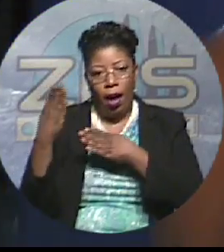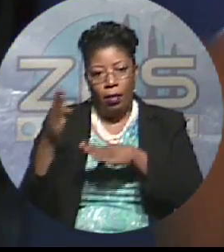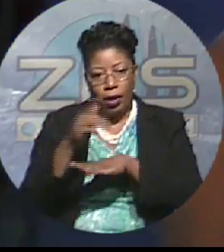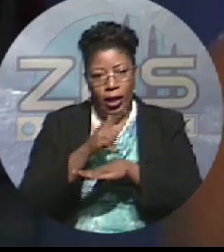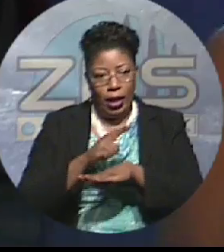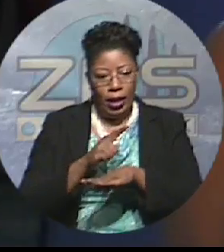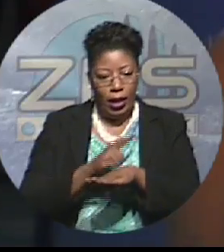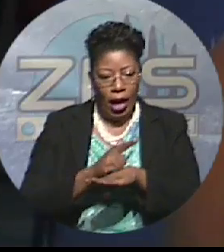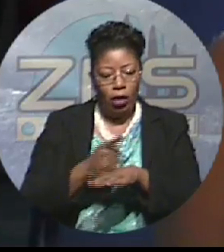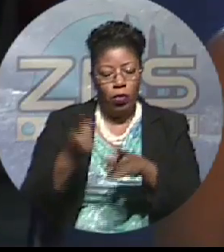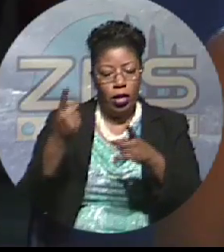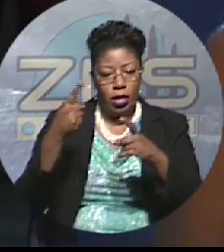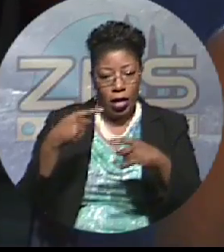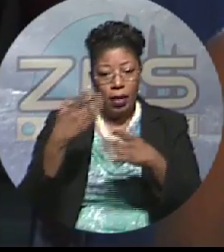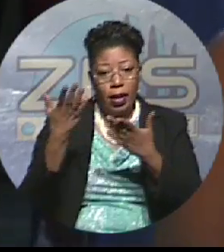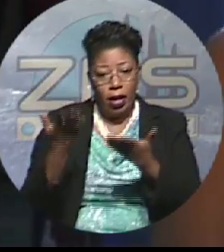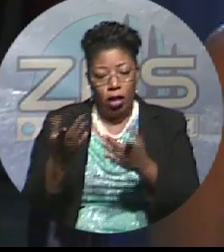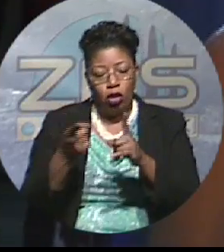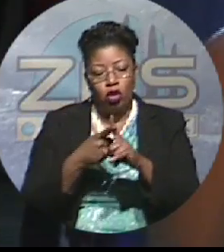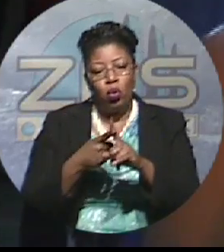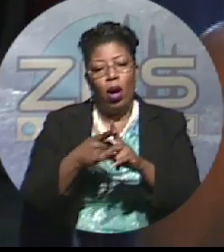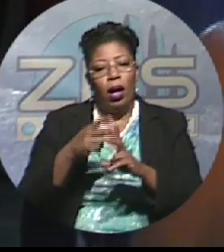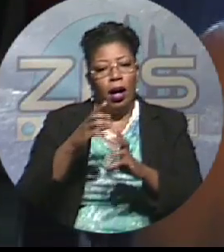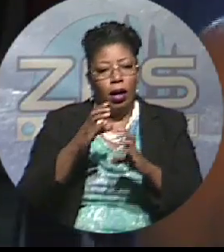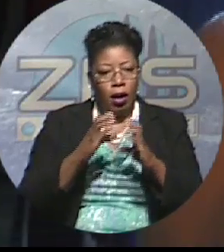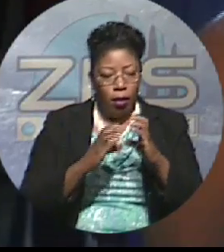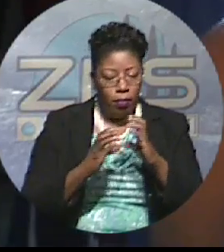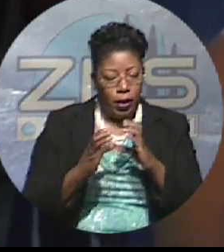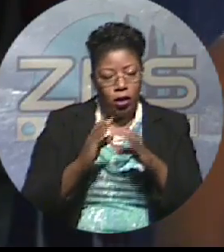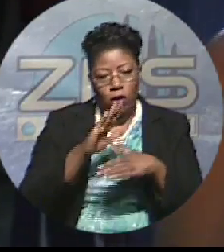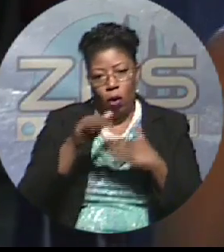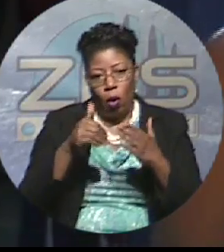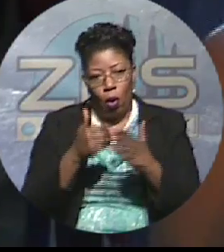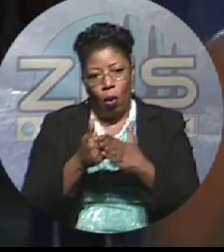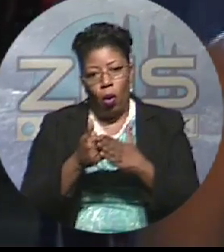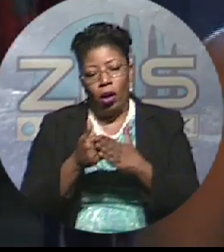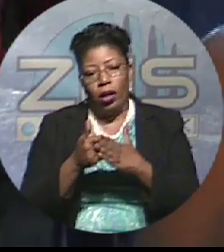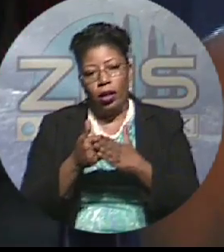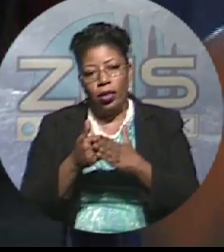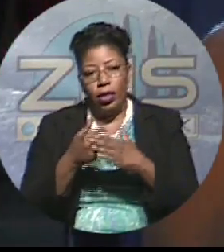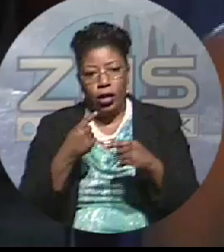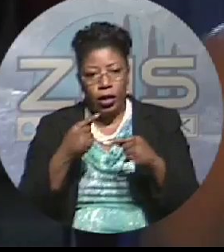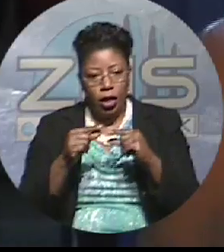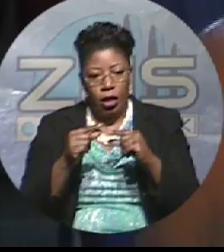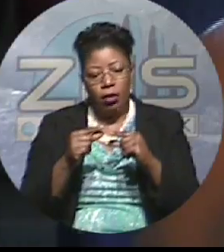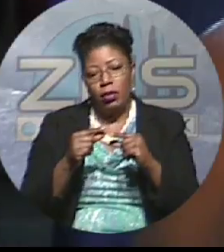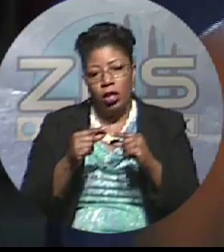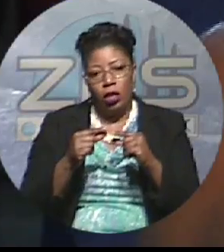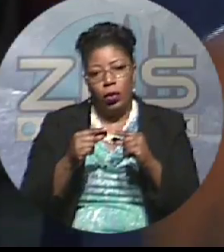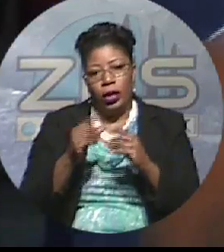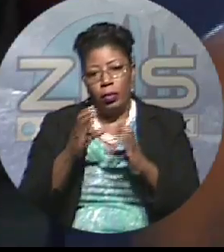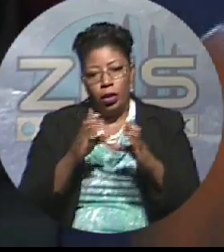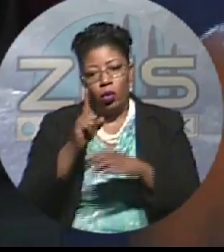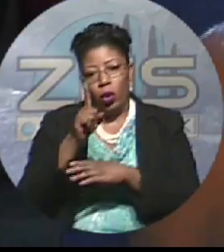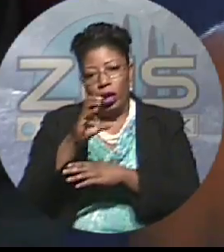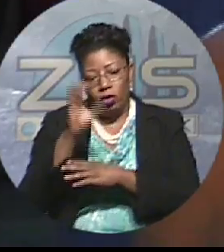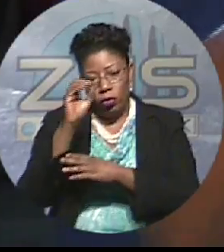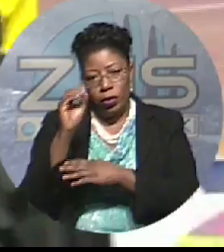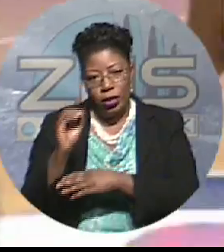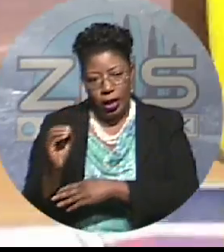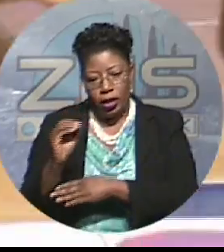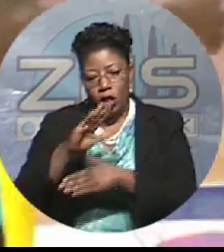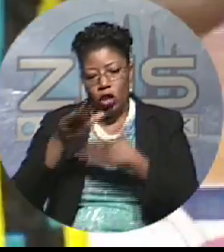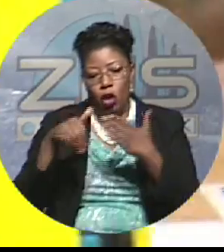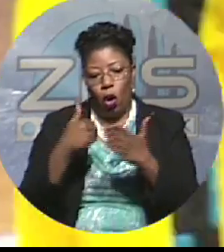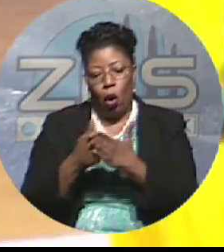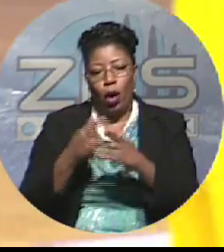we came here to compete all the games that we want to play in, even though it's the consolation game, but we want to compete 100% in all the games that we played.